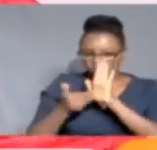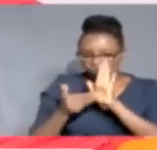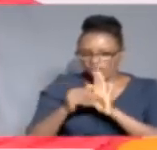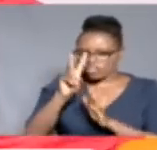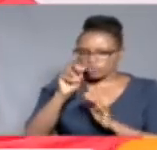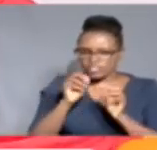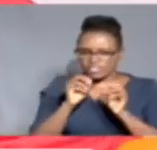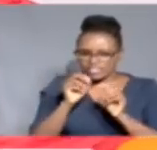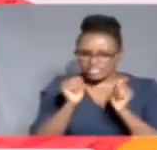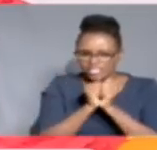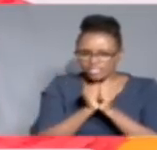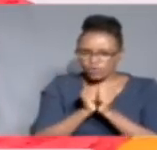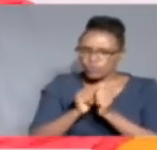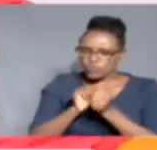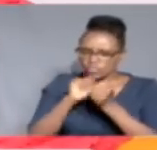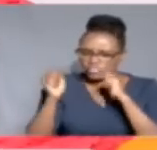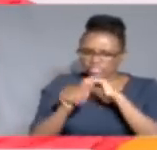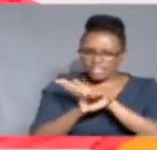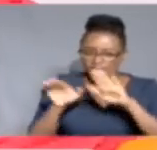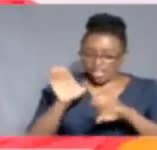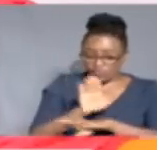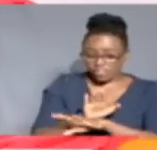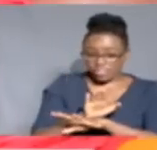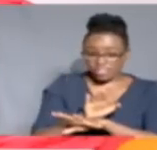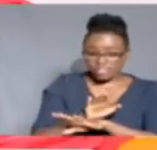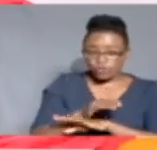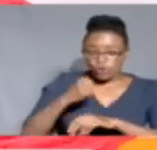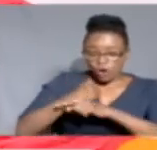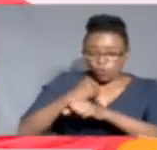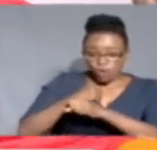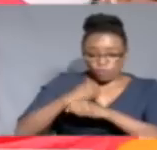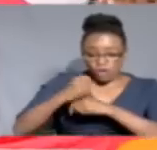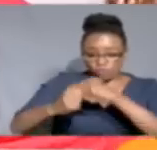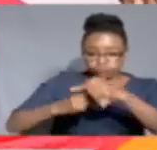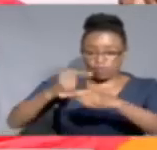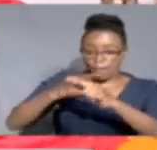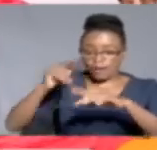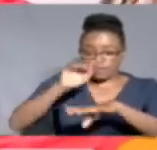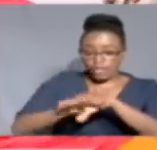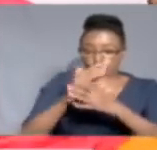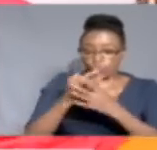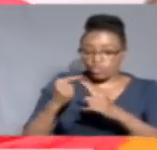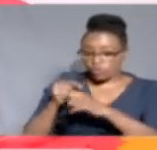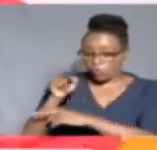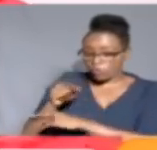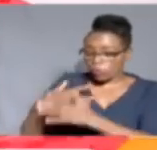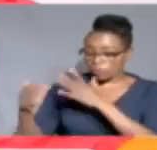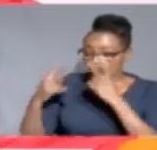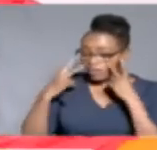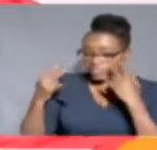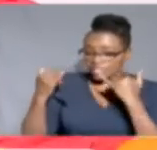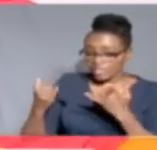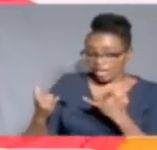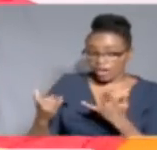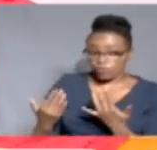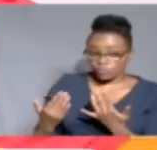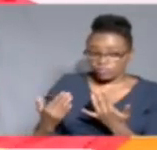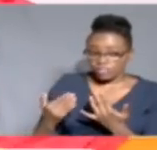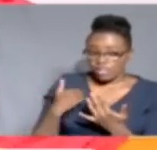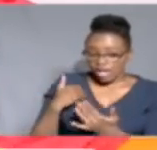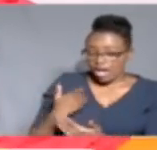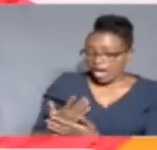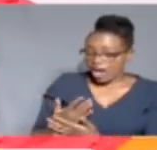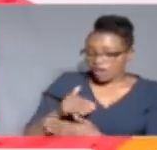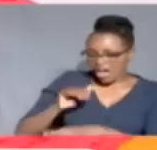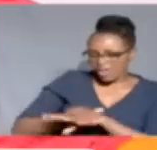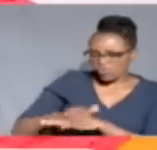2010, we had to change the whole architecture. We are still working on it. But the good thing that I can say from what I've seen right now is that we have a listening